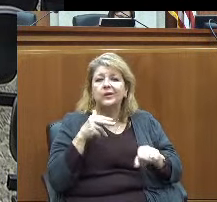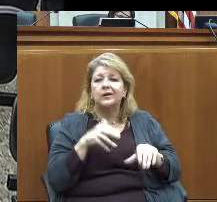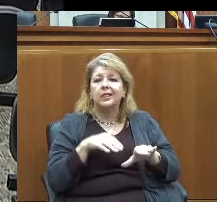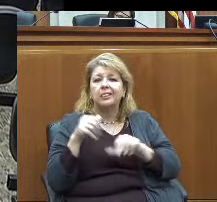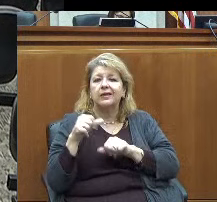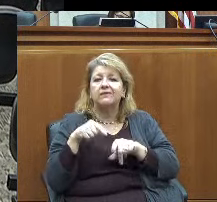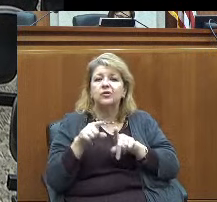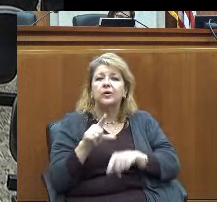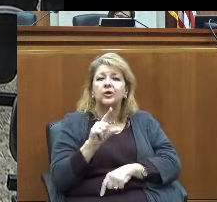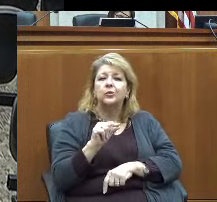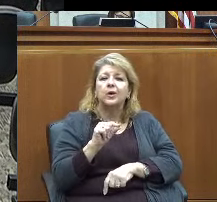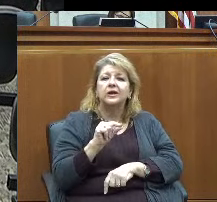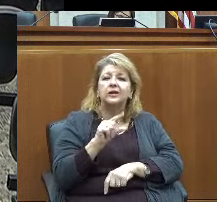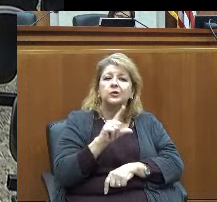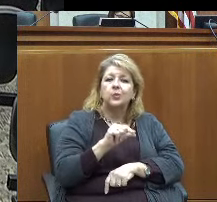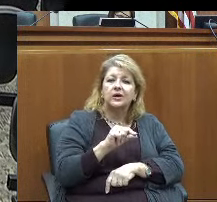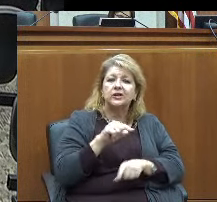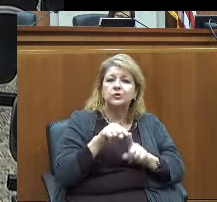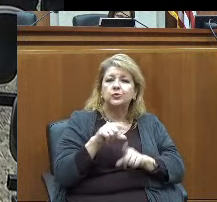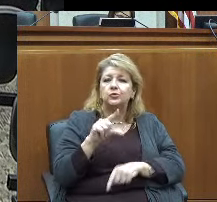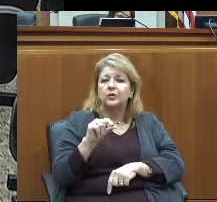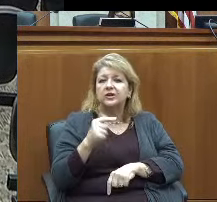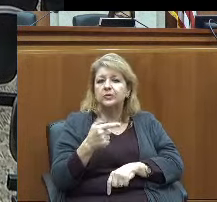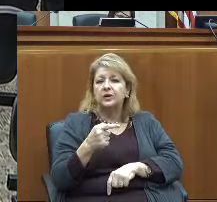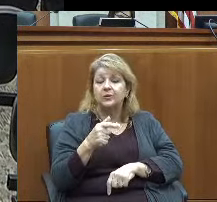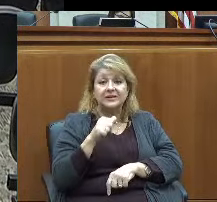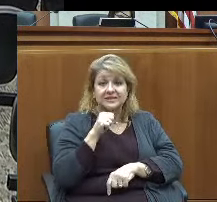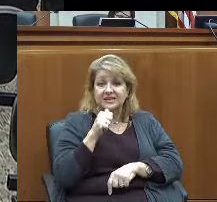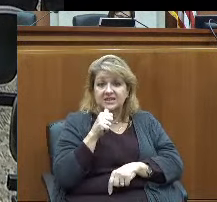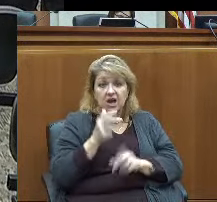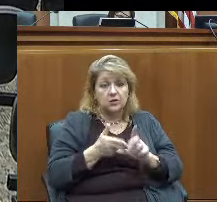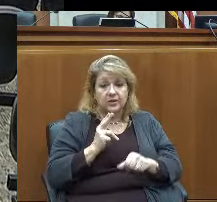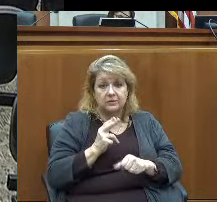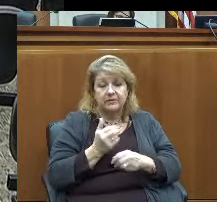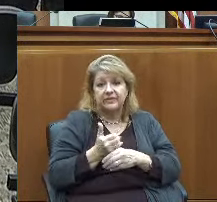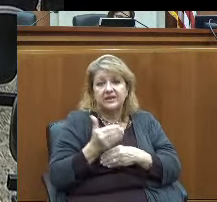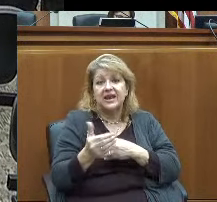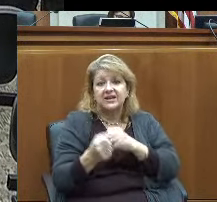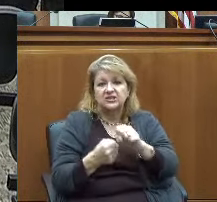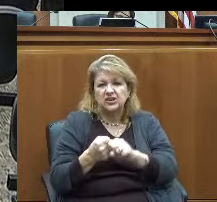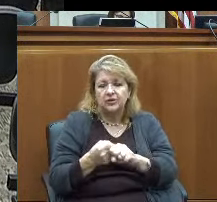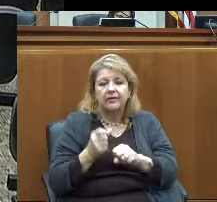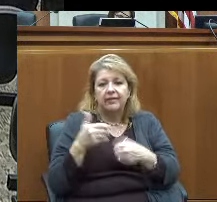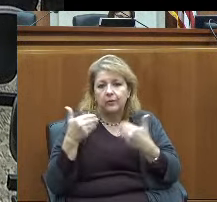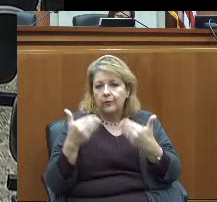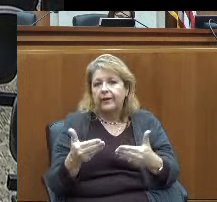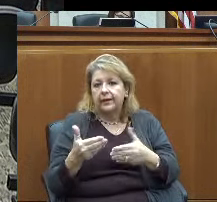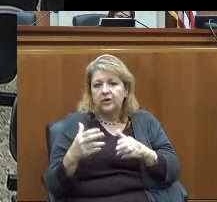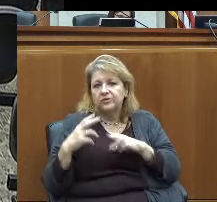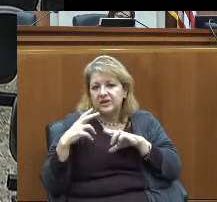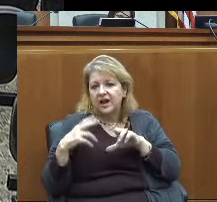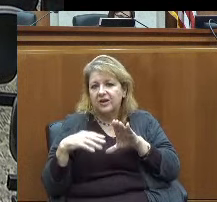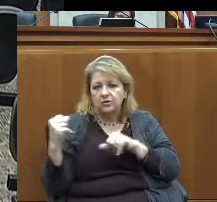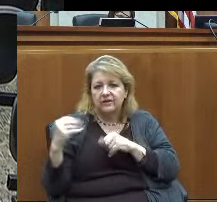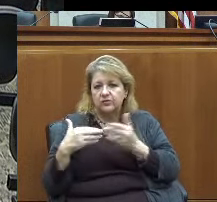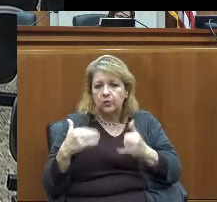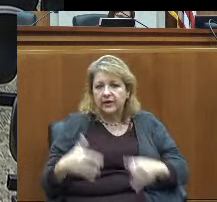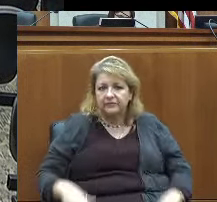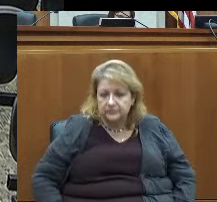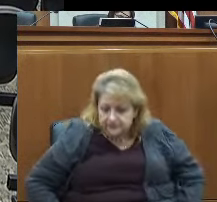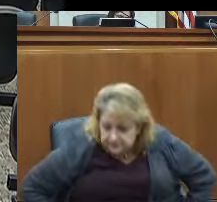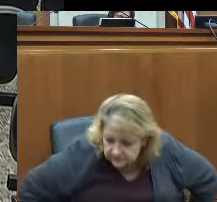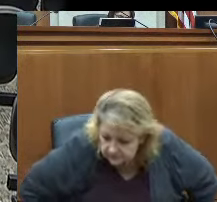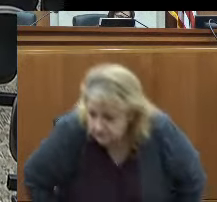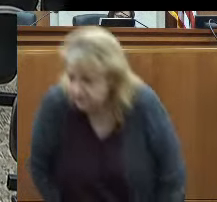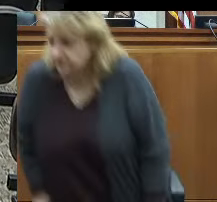the 2020-21 didn't, and then the following year they did, and that caused that uptick.